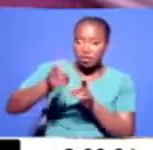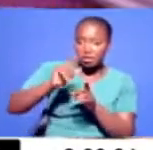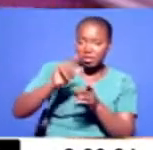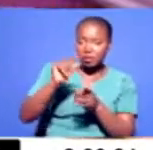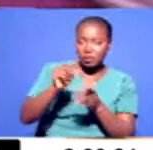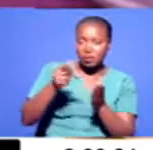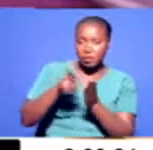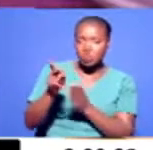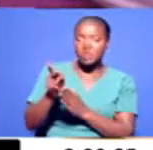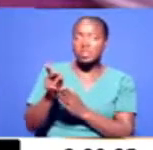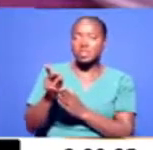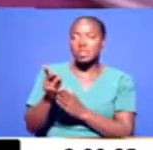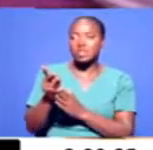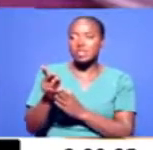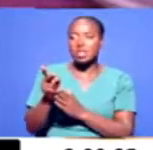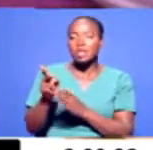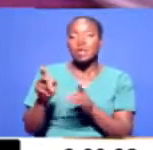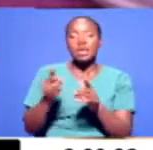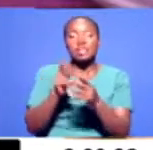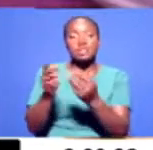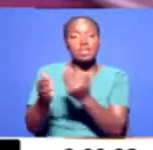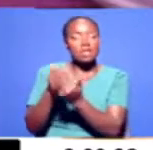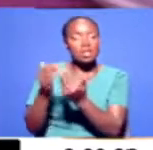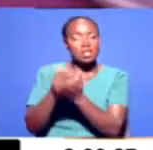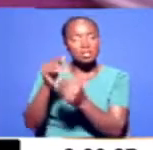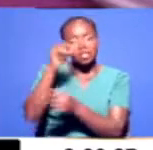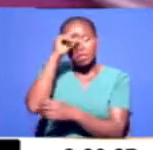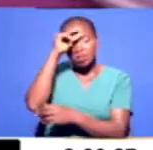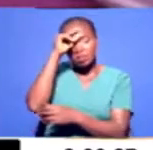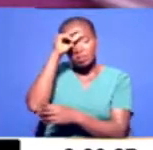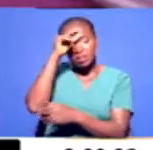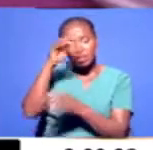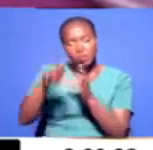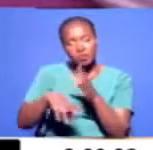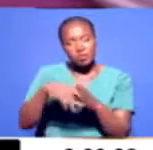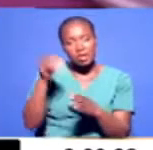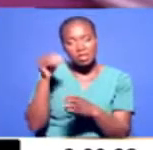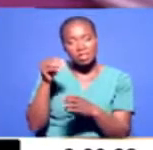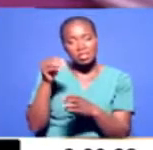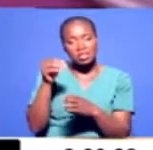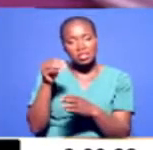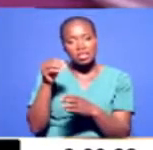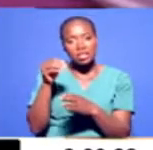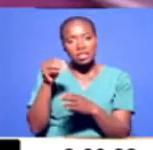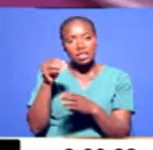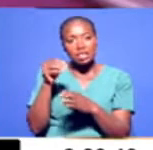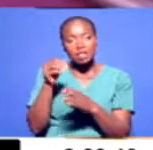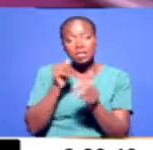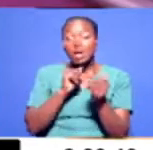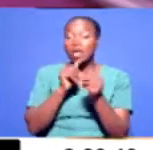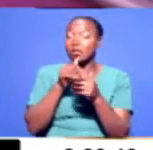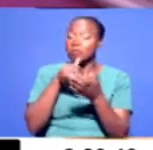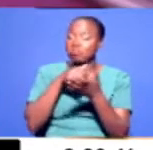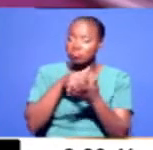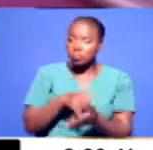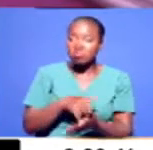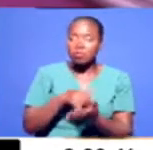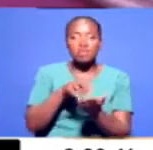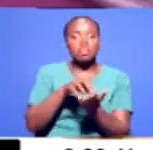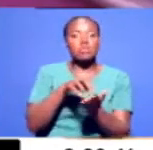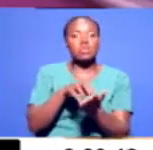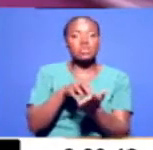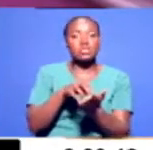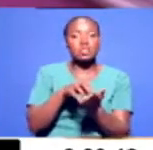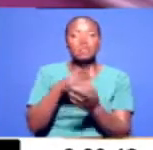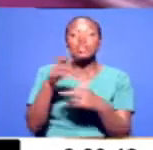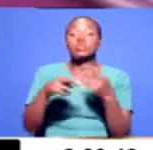wages. As a caring government, we find there is a compelling case to review